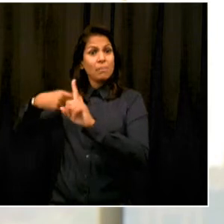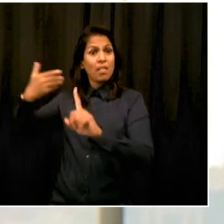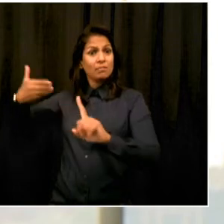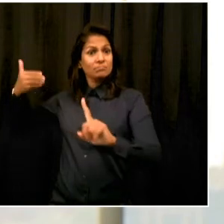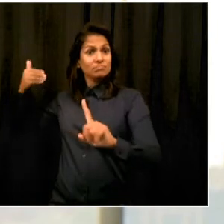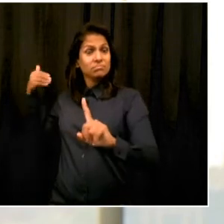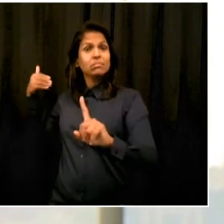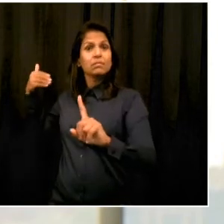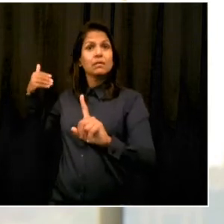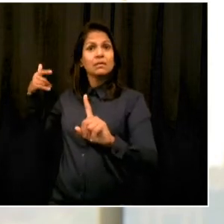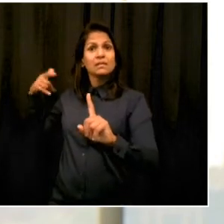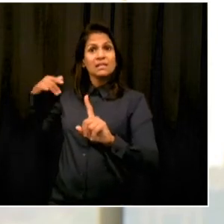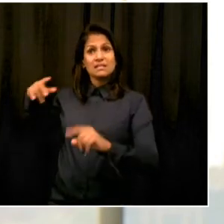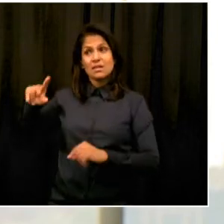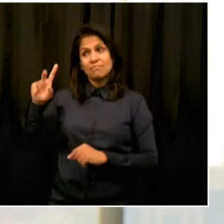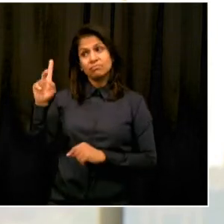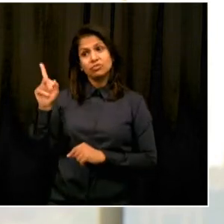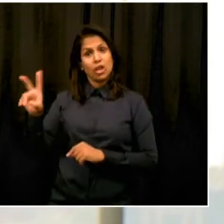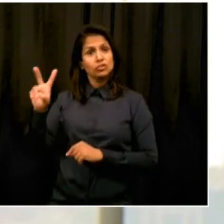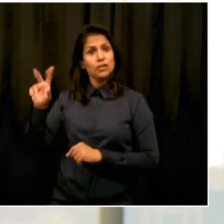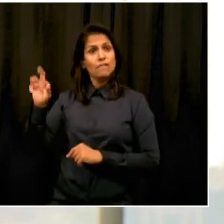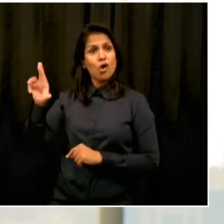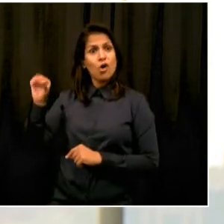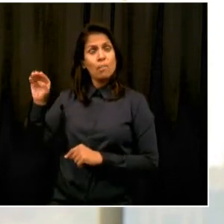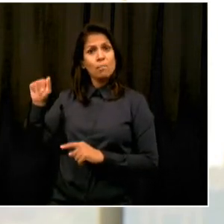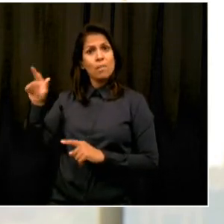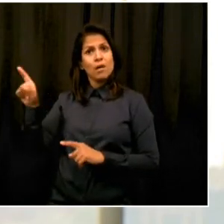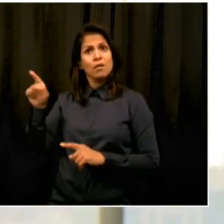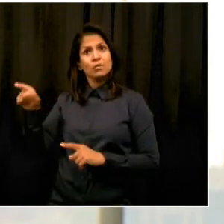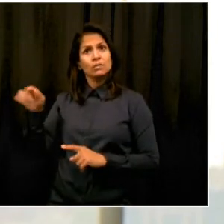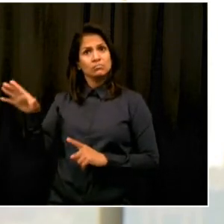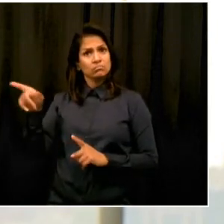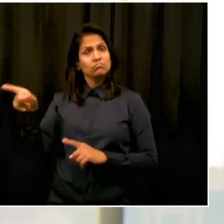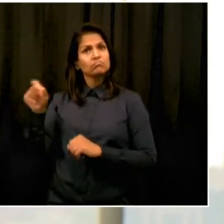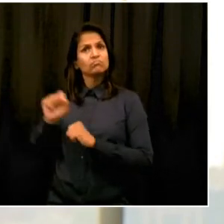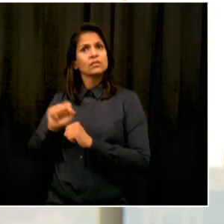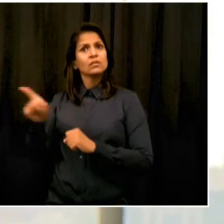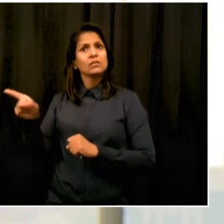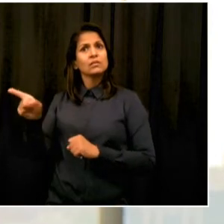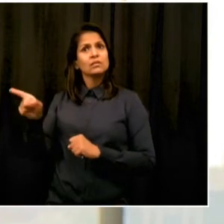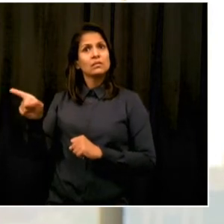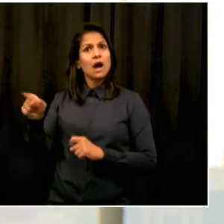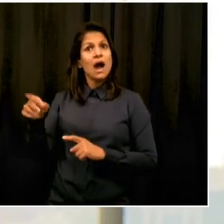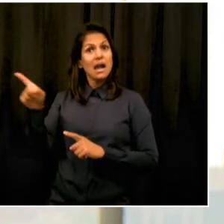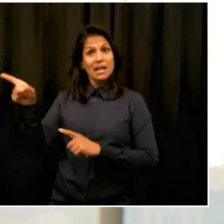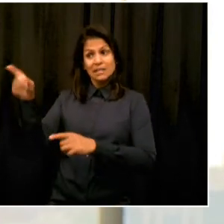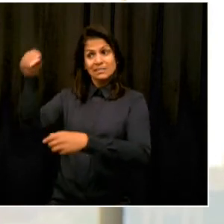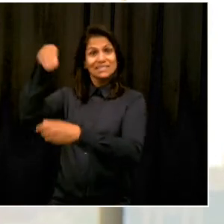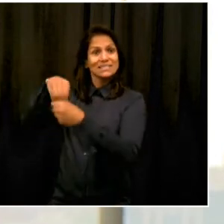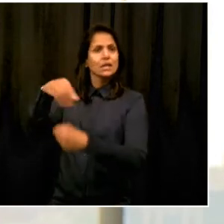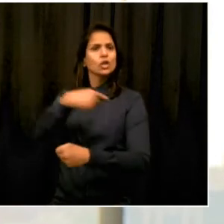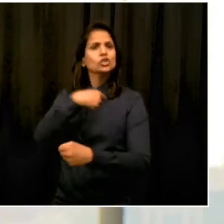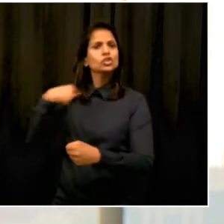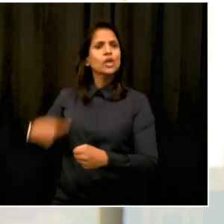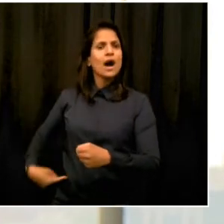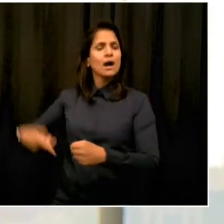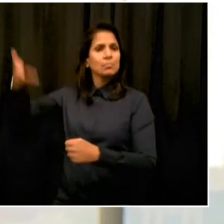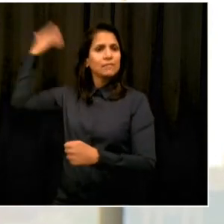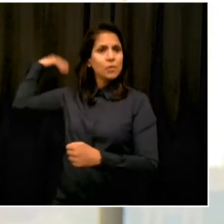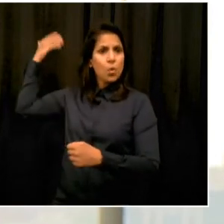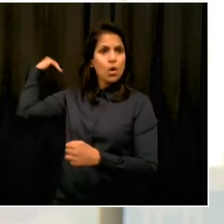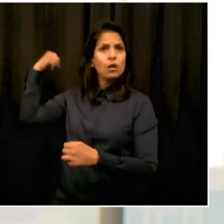Hubei province. And he talked about how diseases that just a few years ago